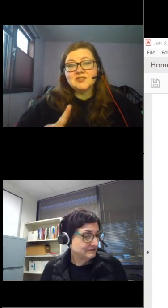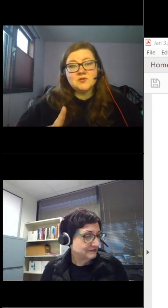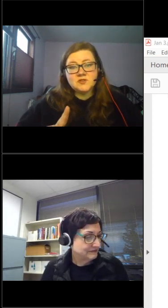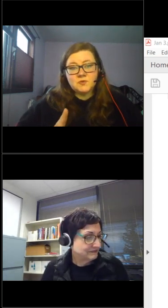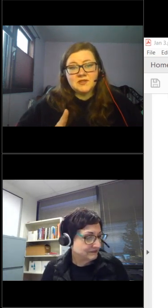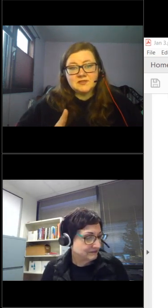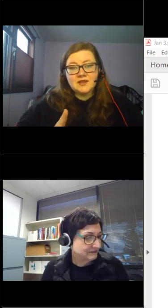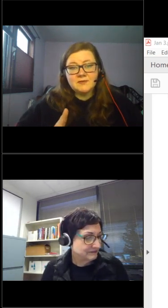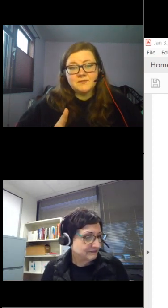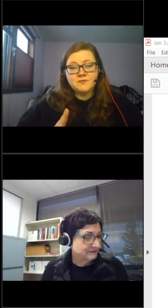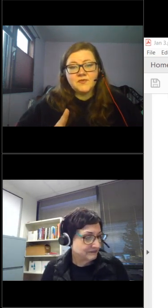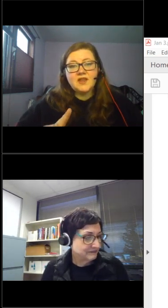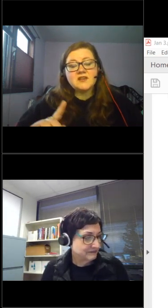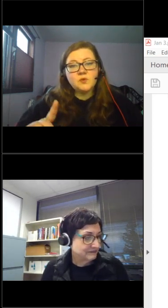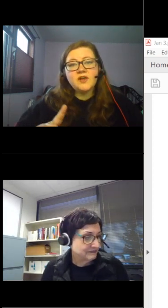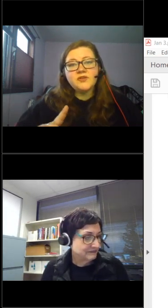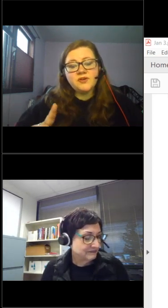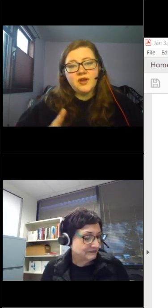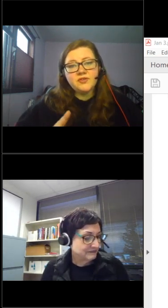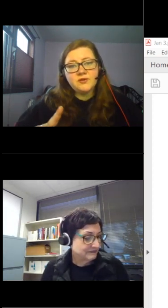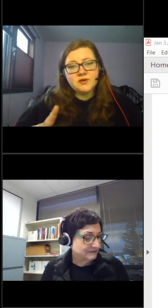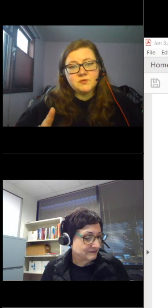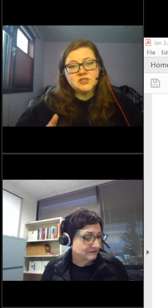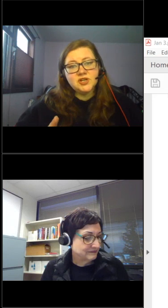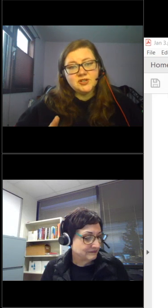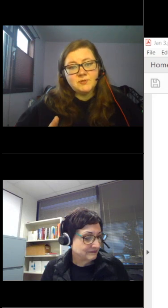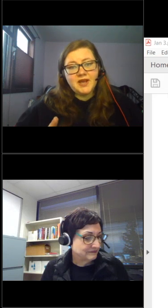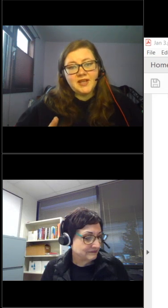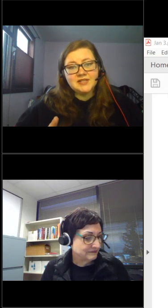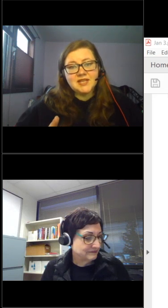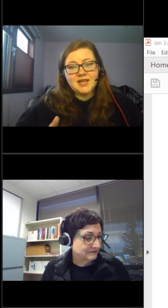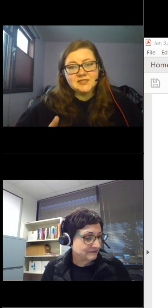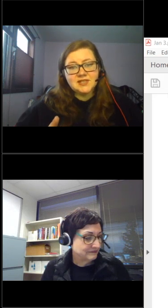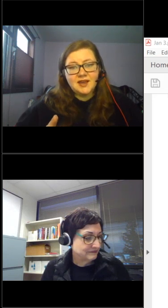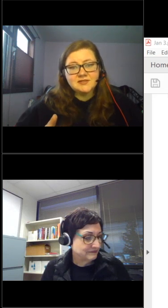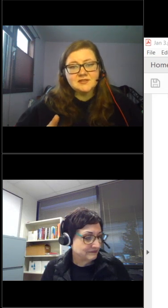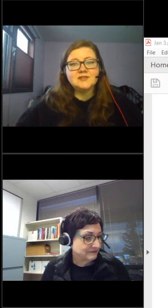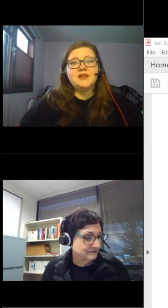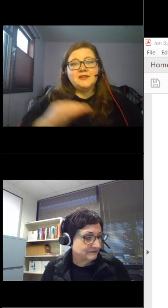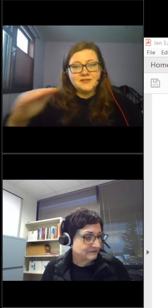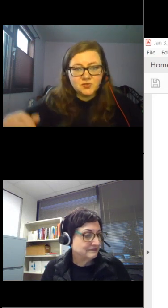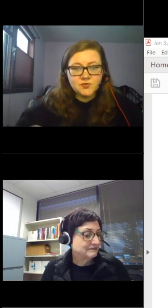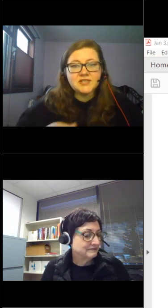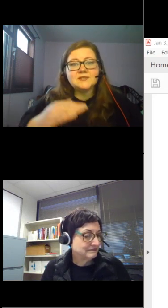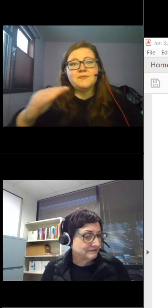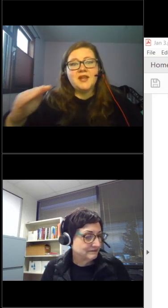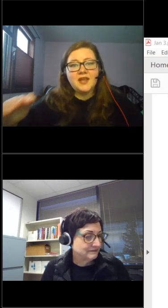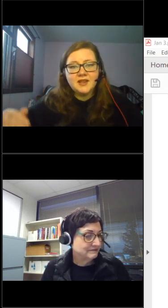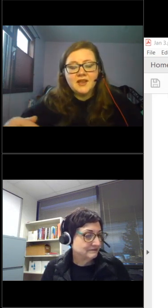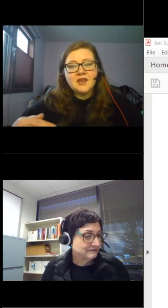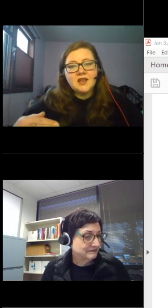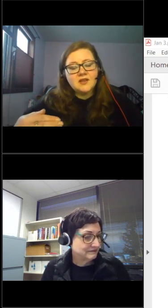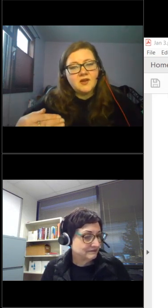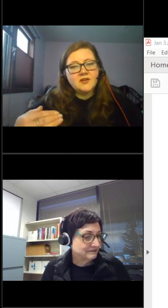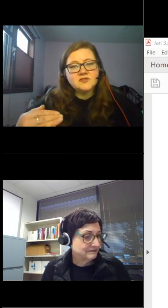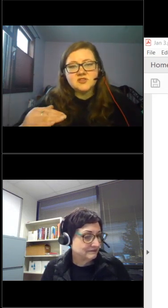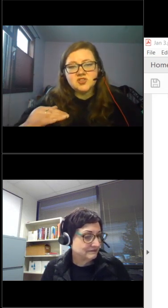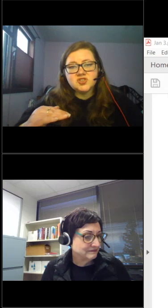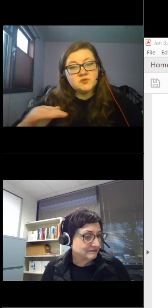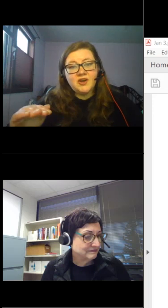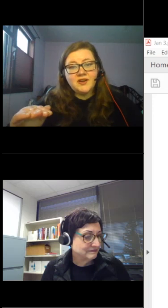has always been the same. It's whether or not they were to be turned back into SDS, like to resubmit it.